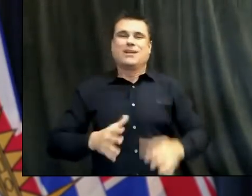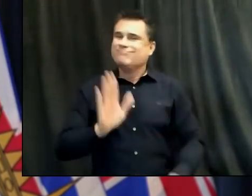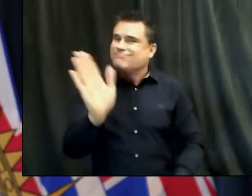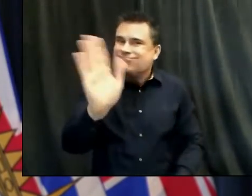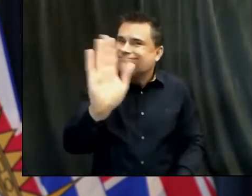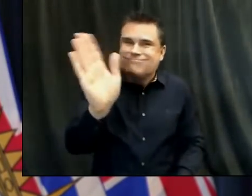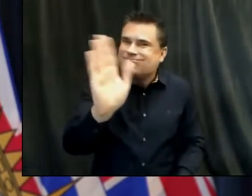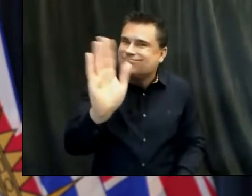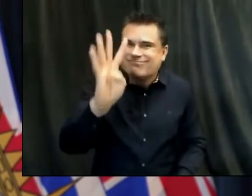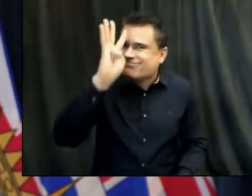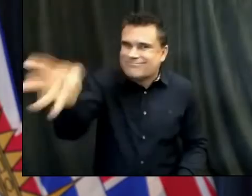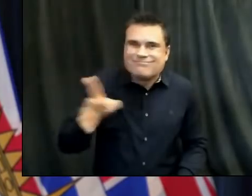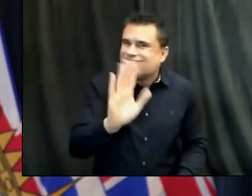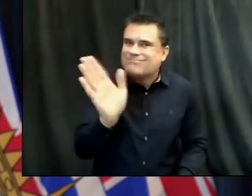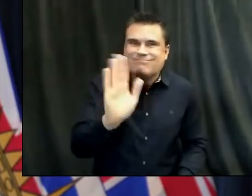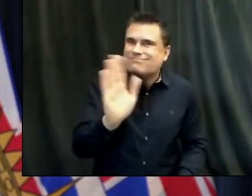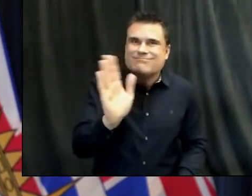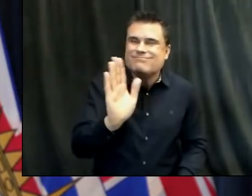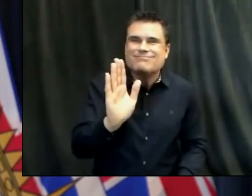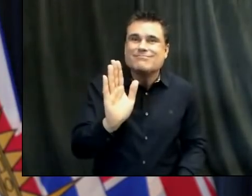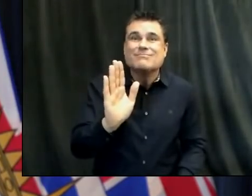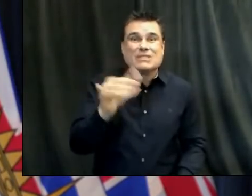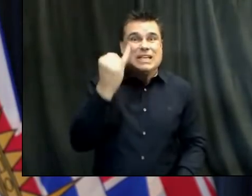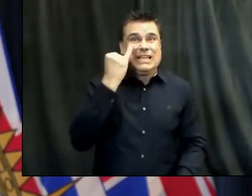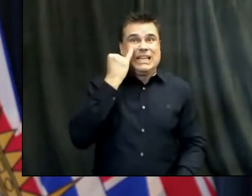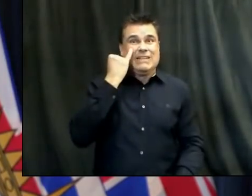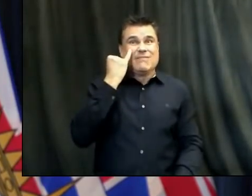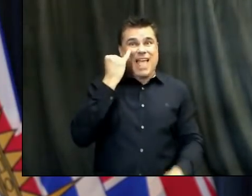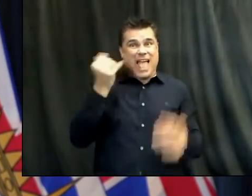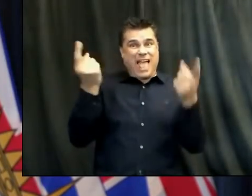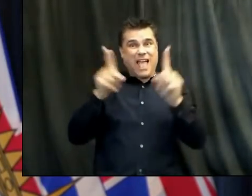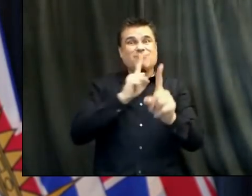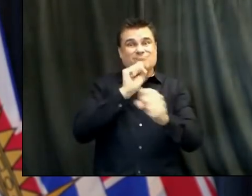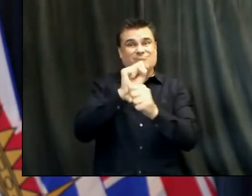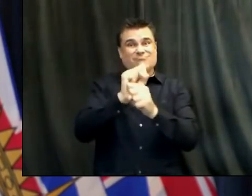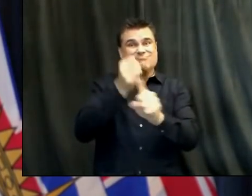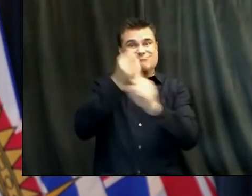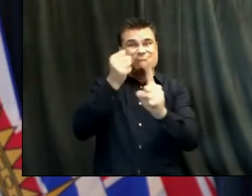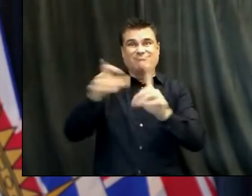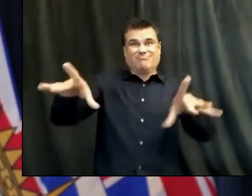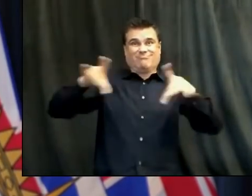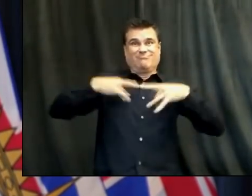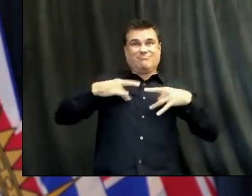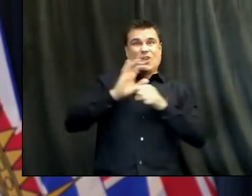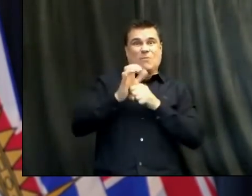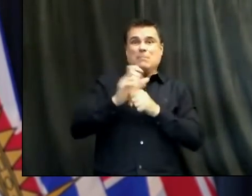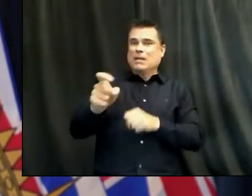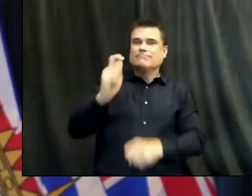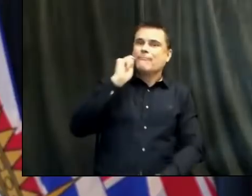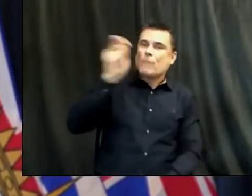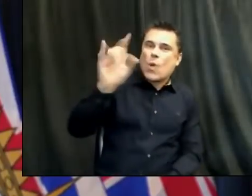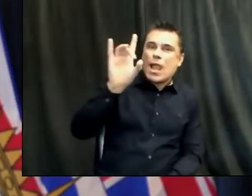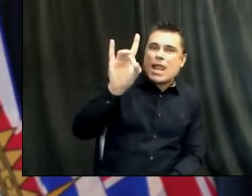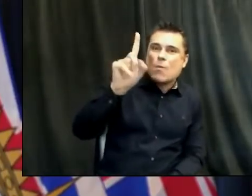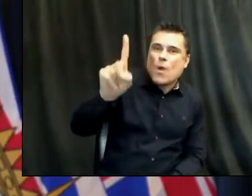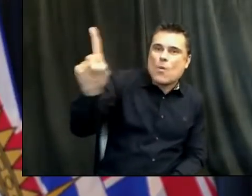can call 811. You can to get advice on what to do. If you need to be tested, we know how to get you tested, and it